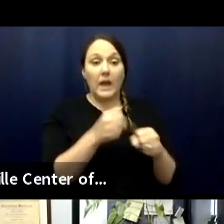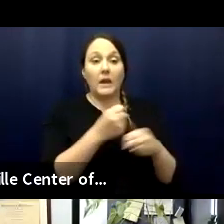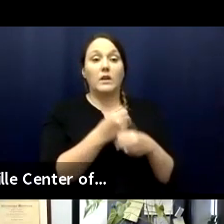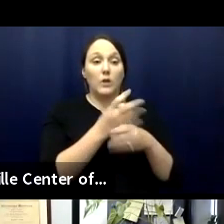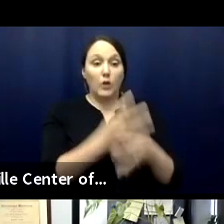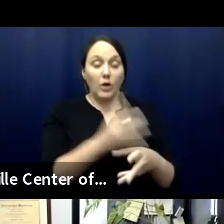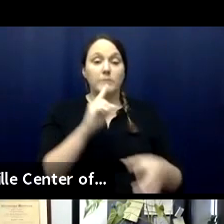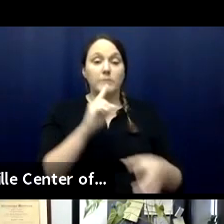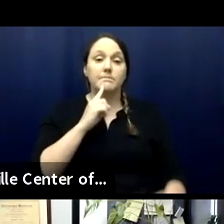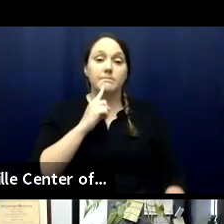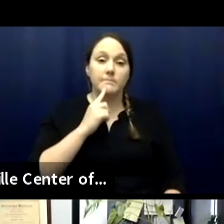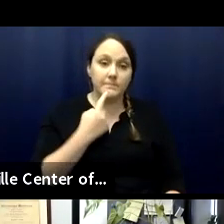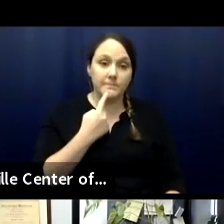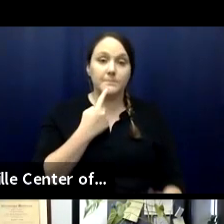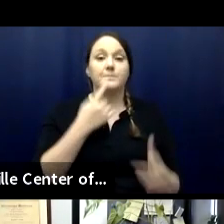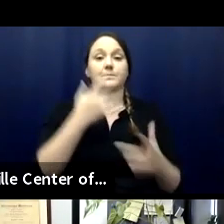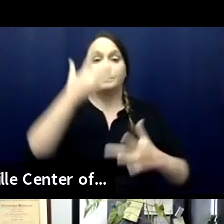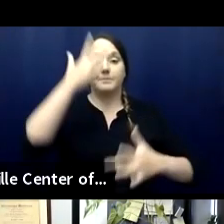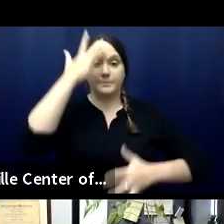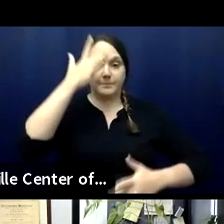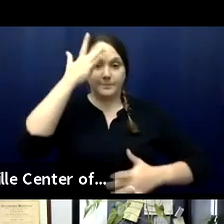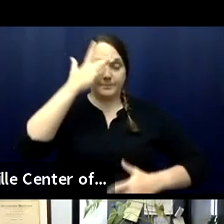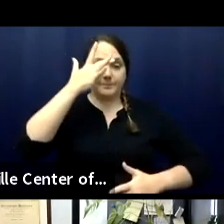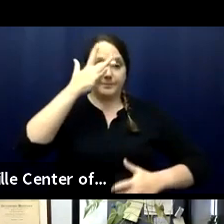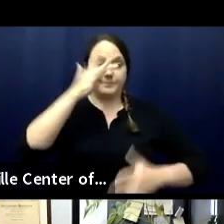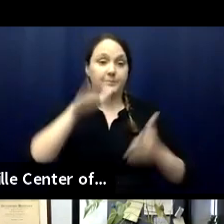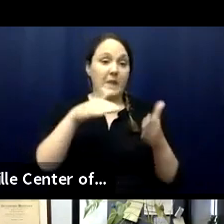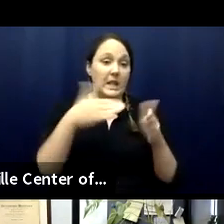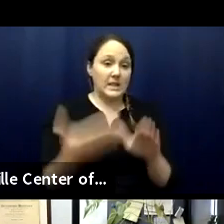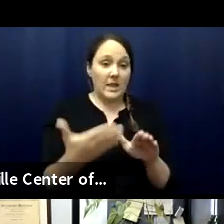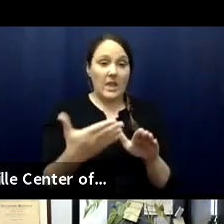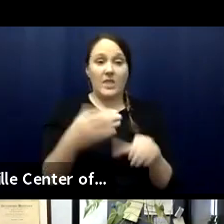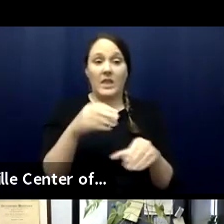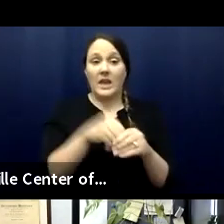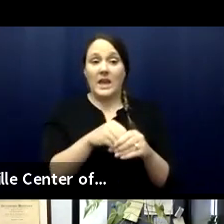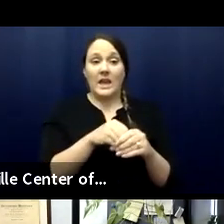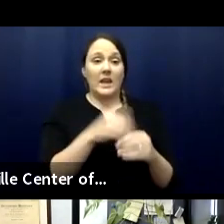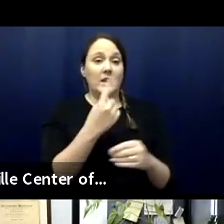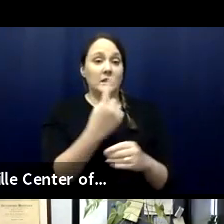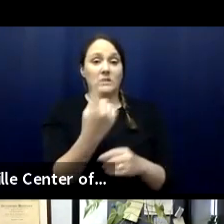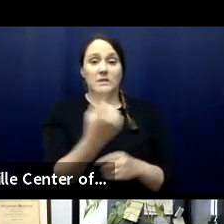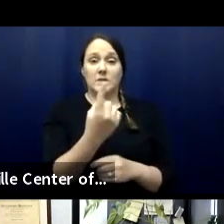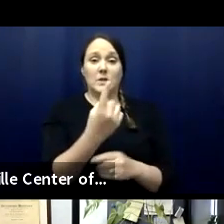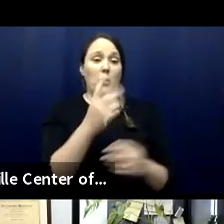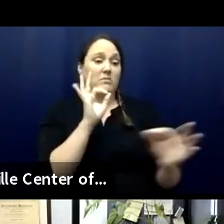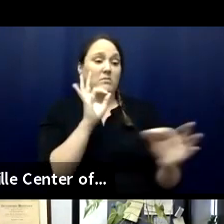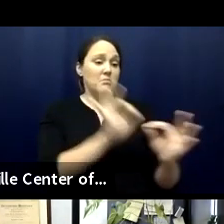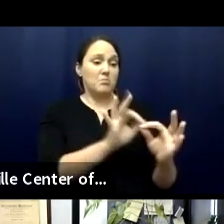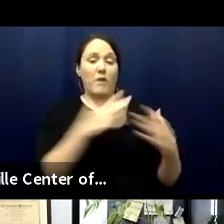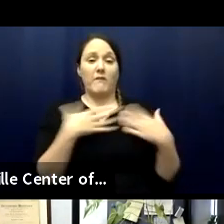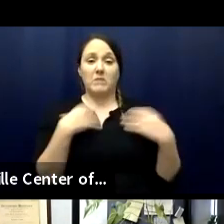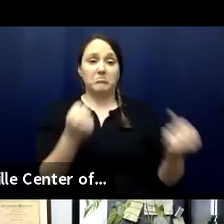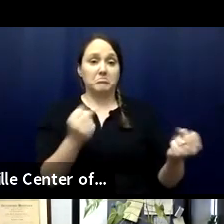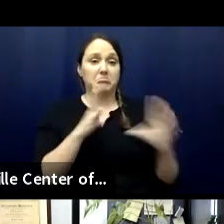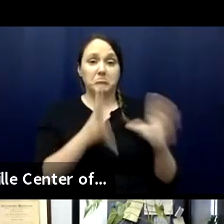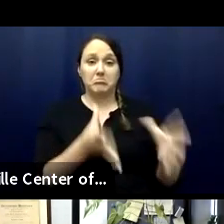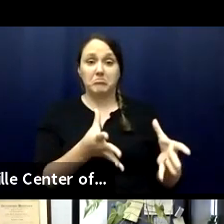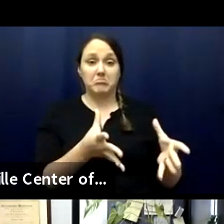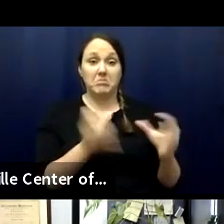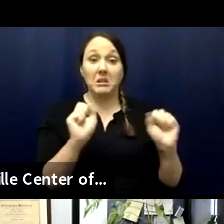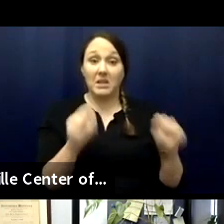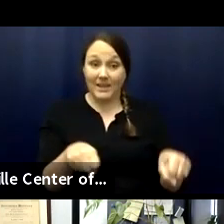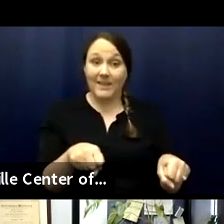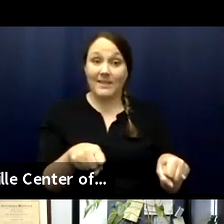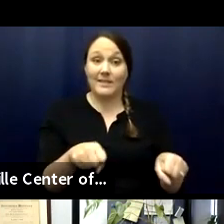quite severe disease, even death in a perfectly healthy individual. And while the flu can